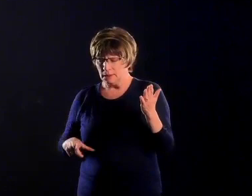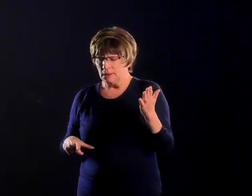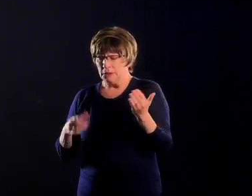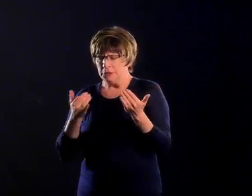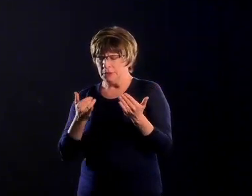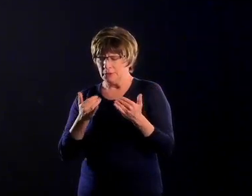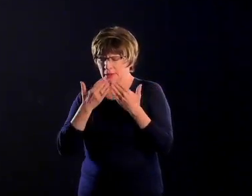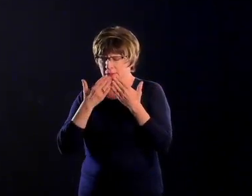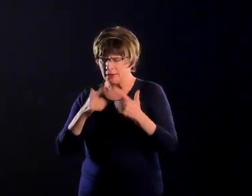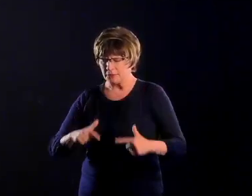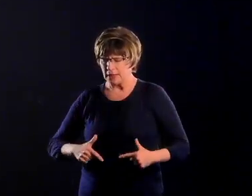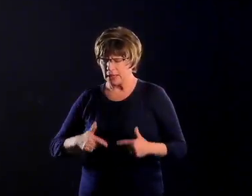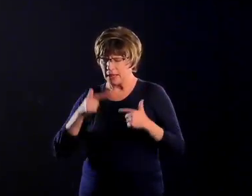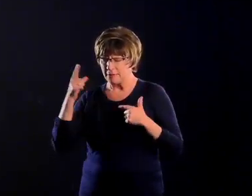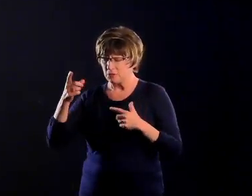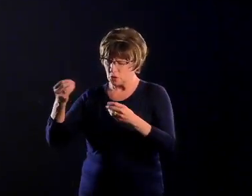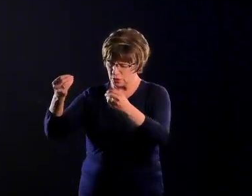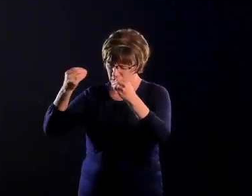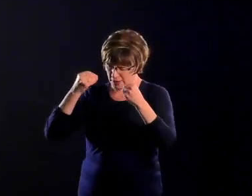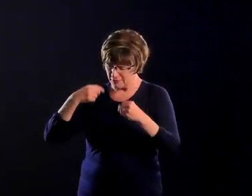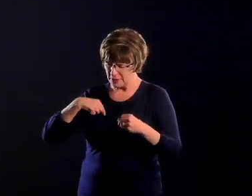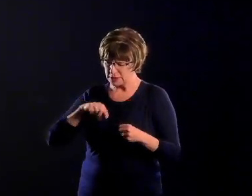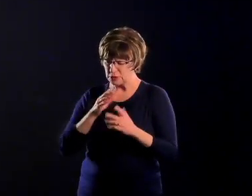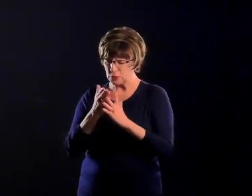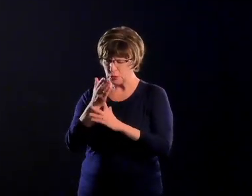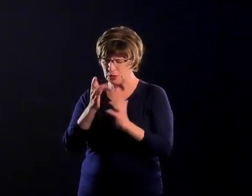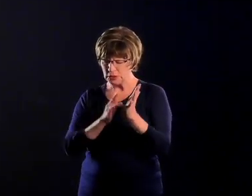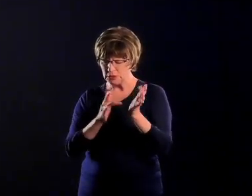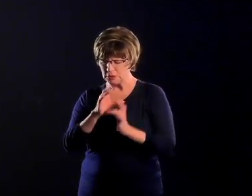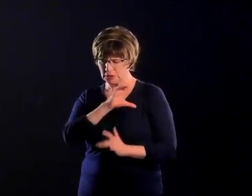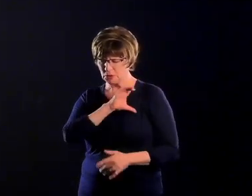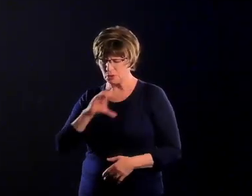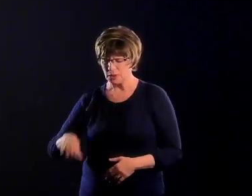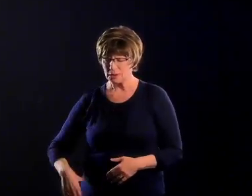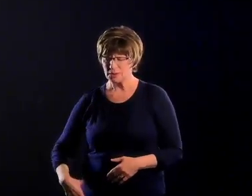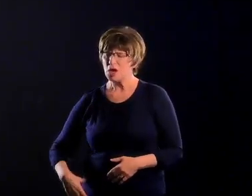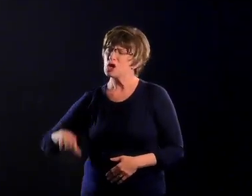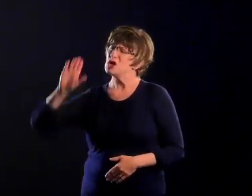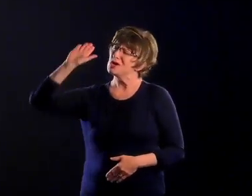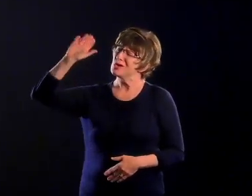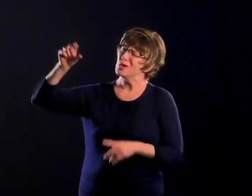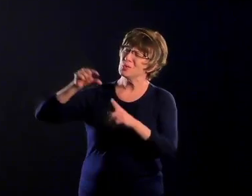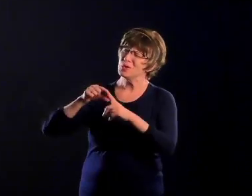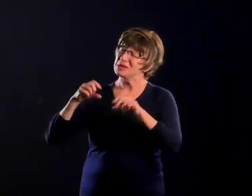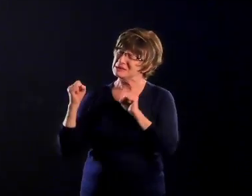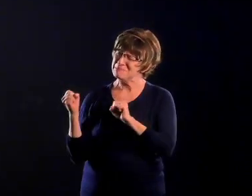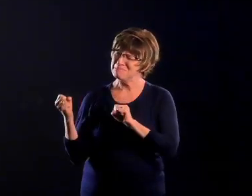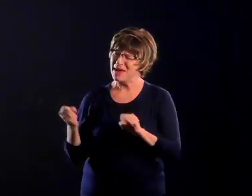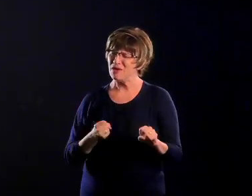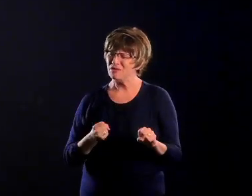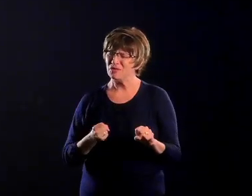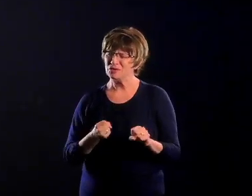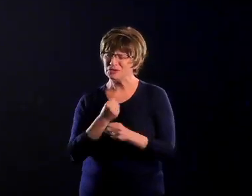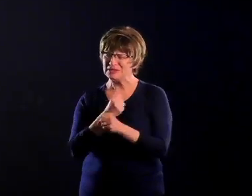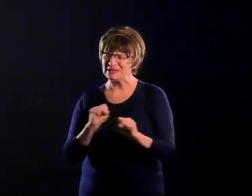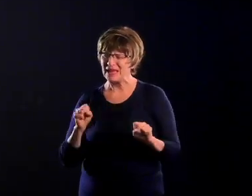the life that you give us through Jesus Christ. That your word is powerful, powerful to save